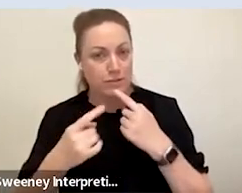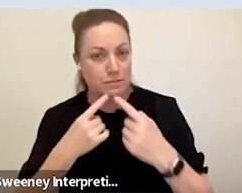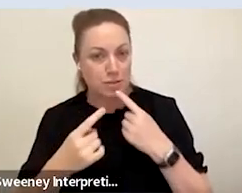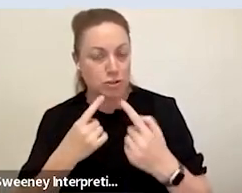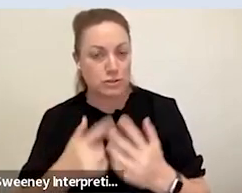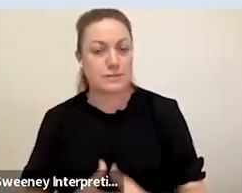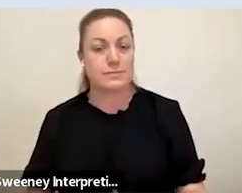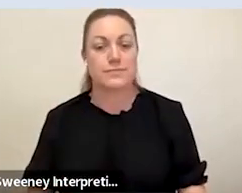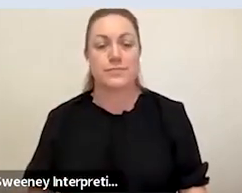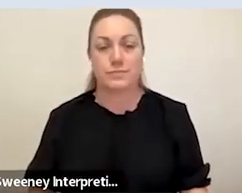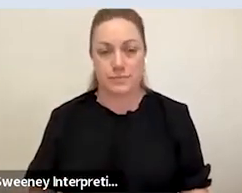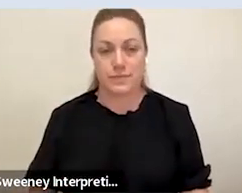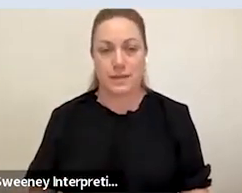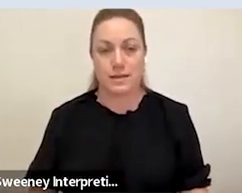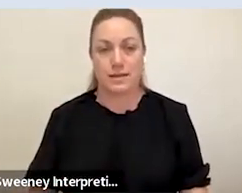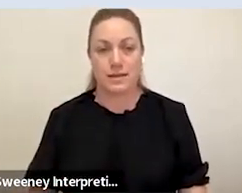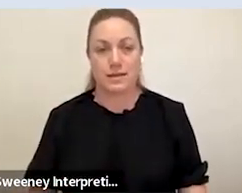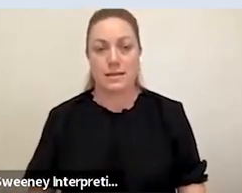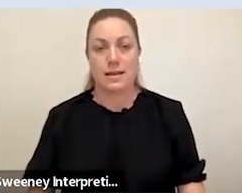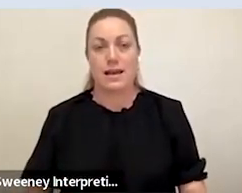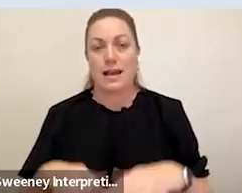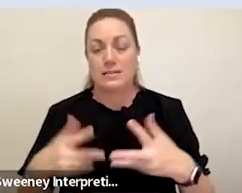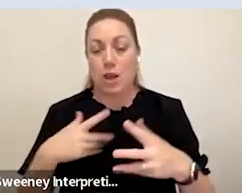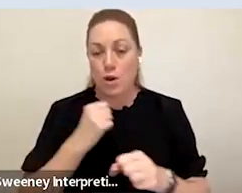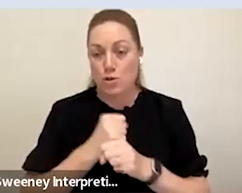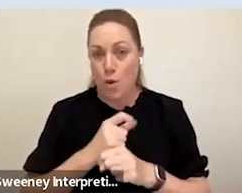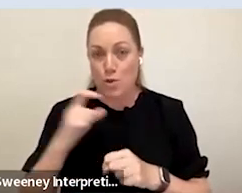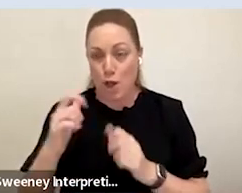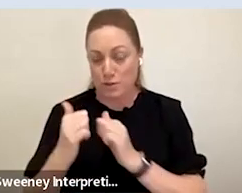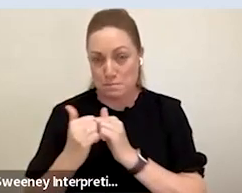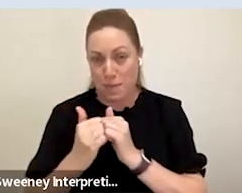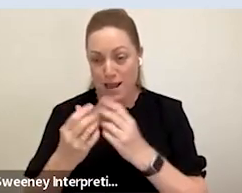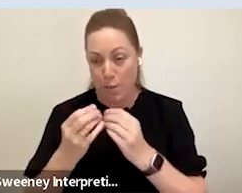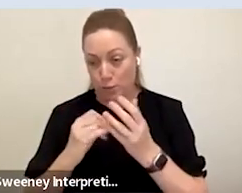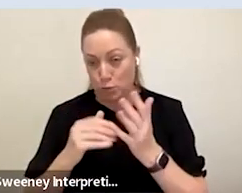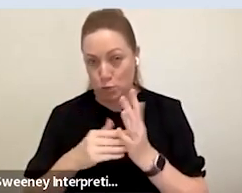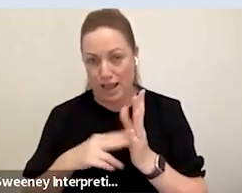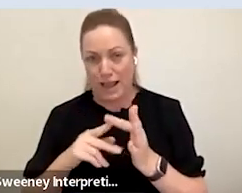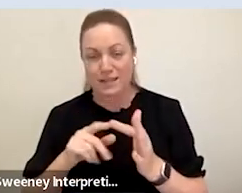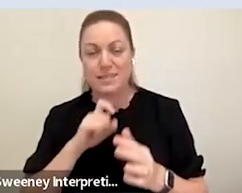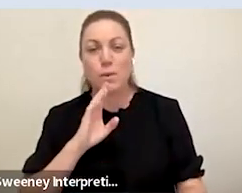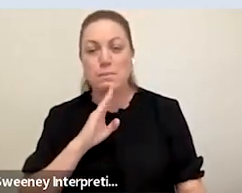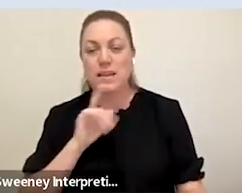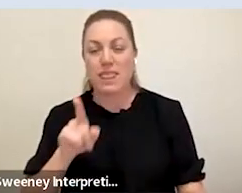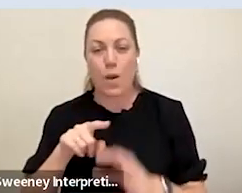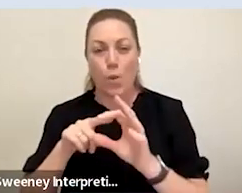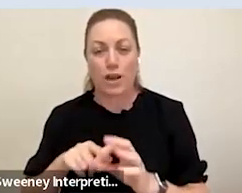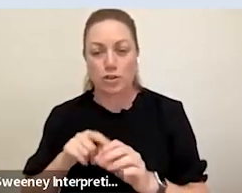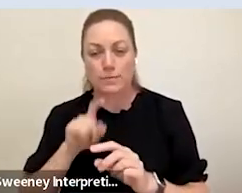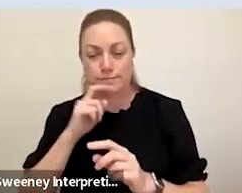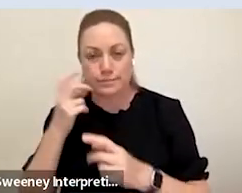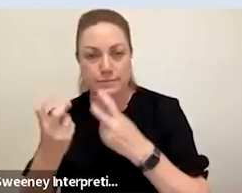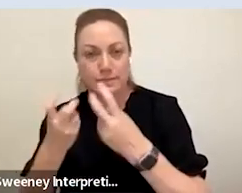Suzanne's question about, is there anyone on the Gold Coast who wants to partner with her? But I am going to go to Judith's question about the role